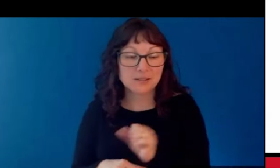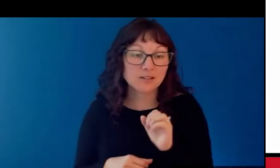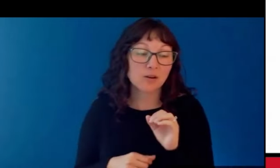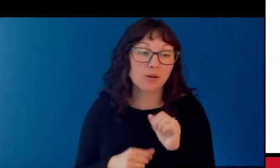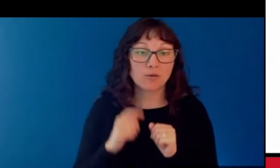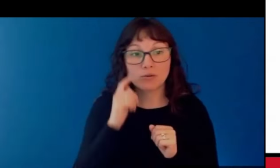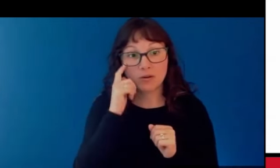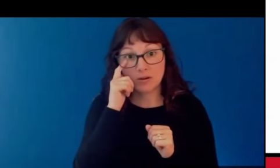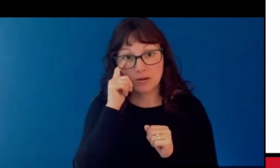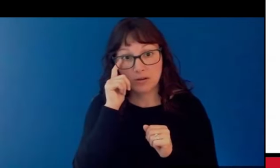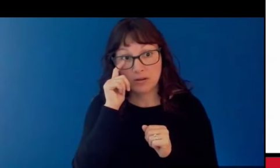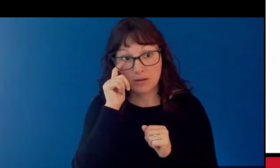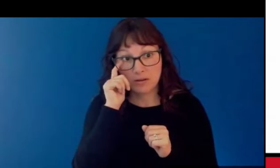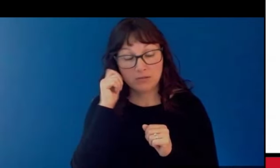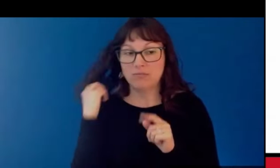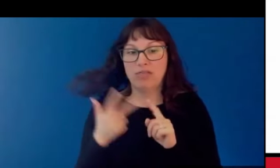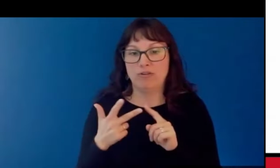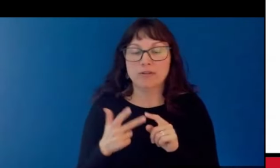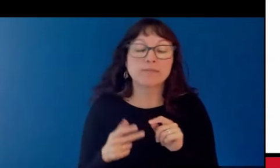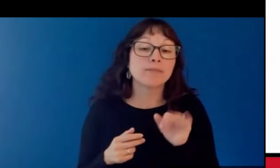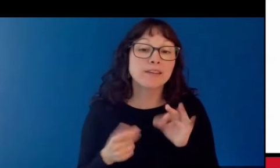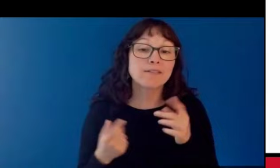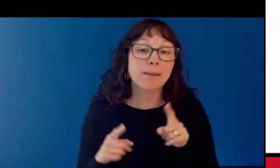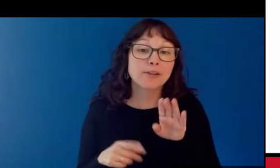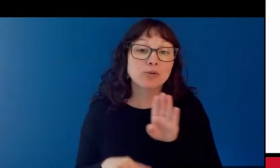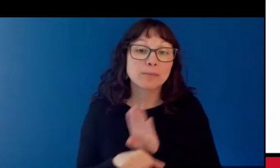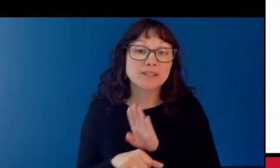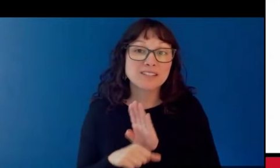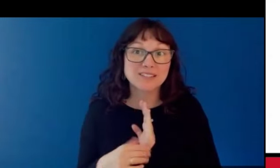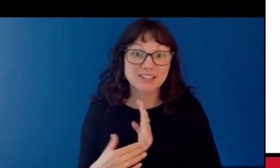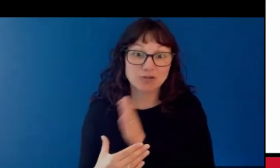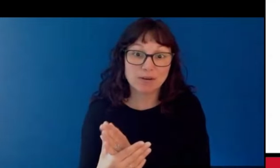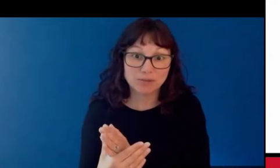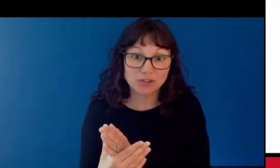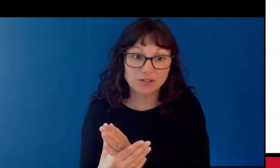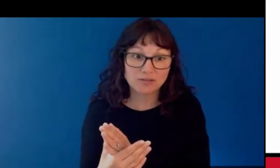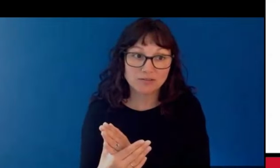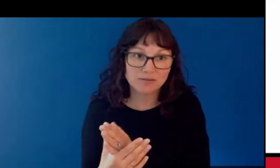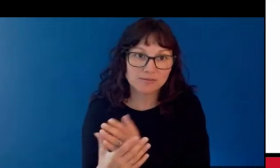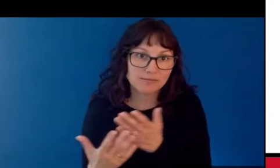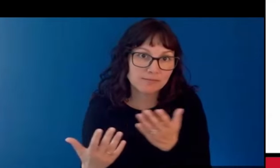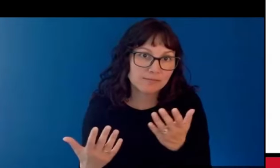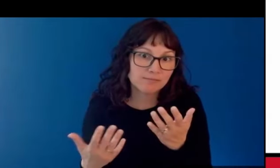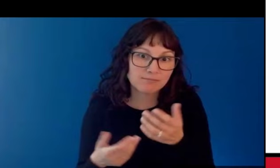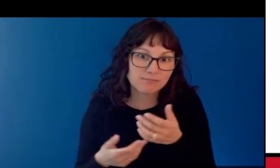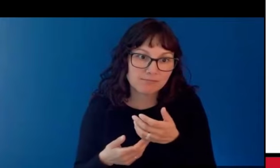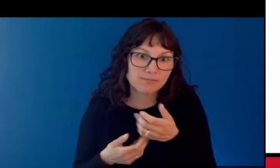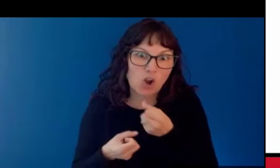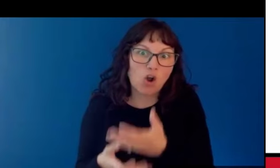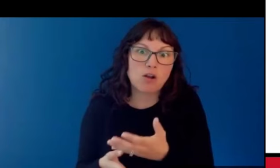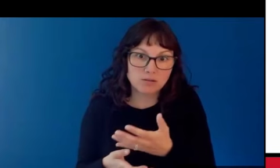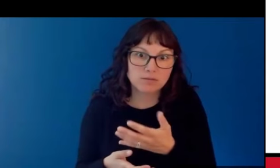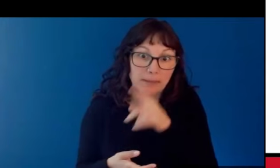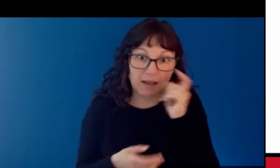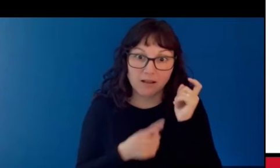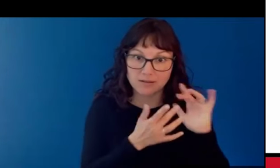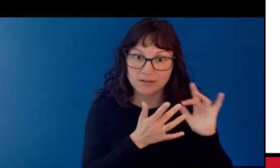should your business interruption be caused by a cyber